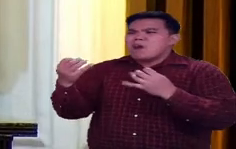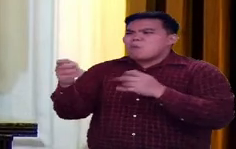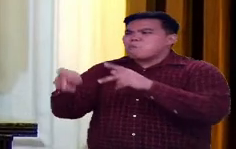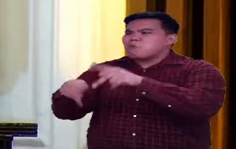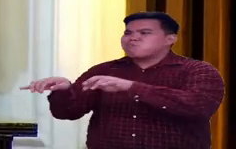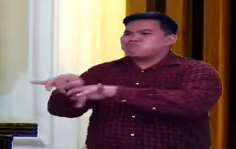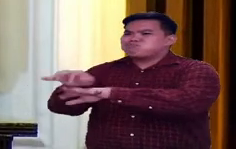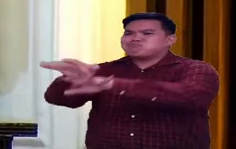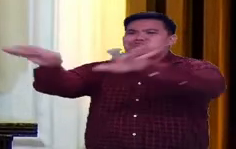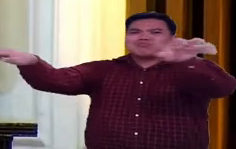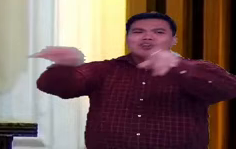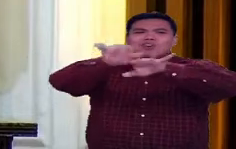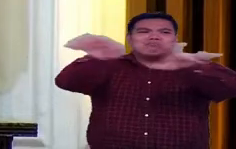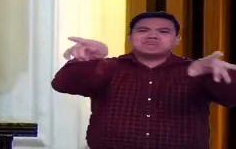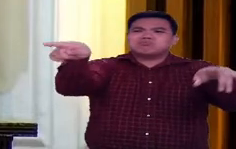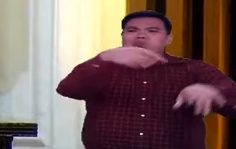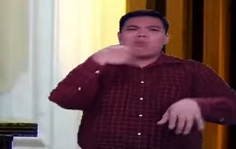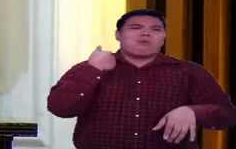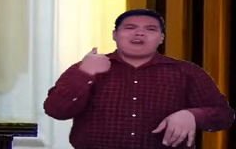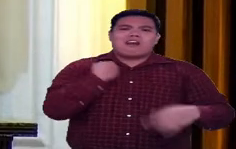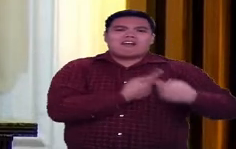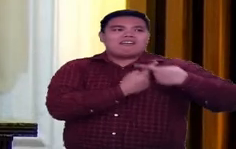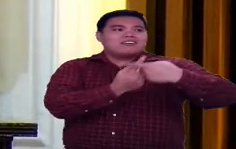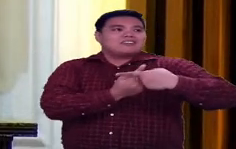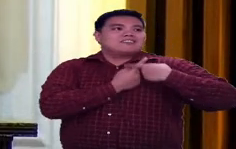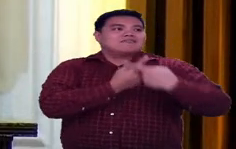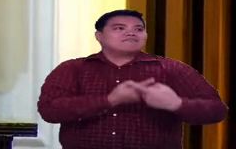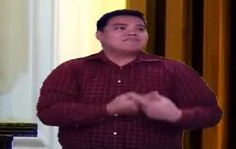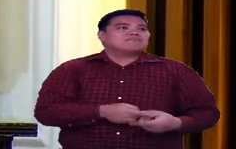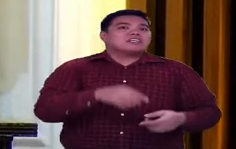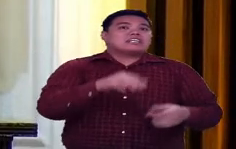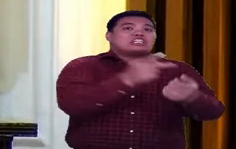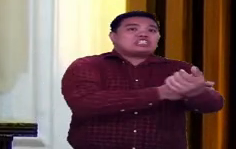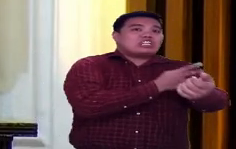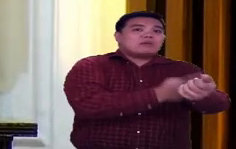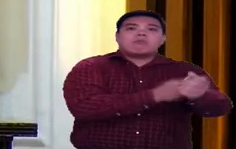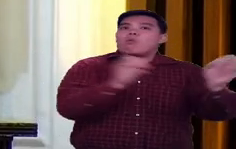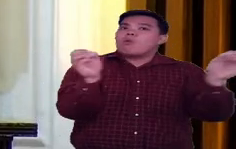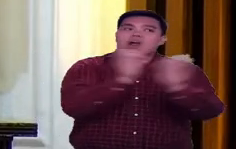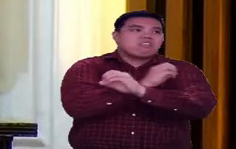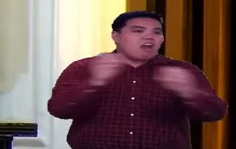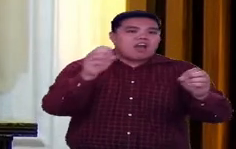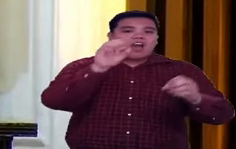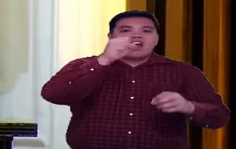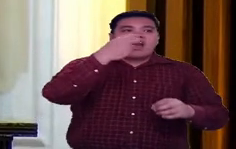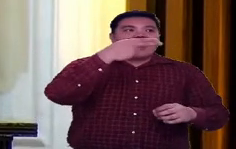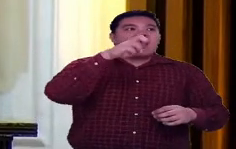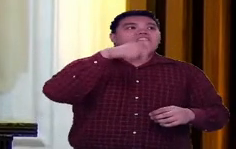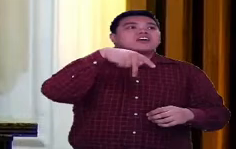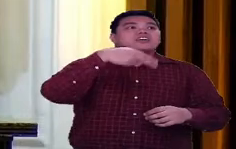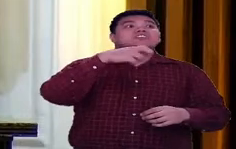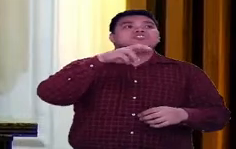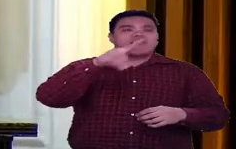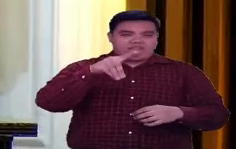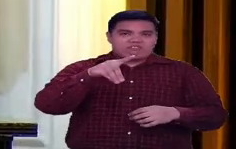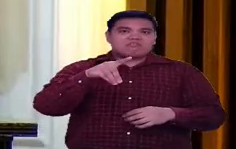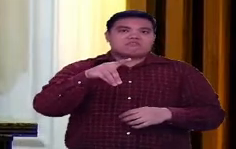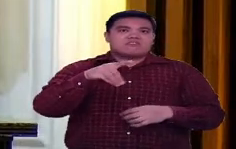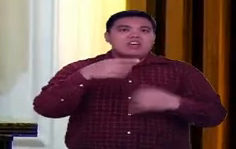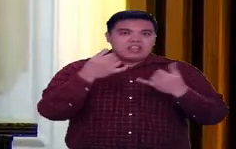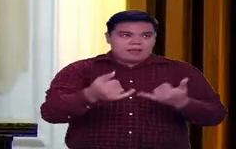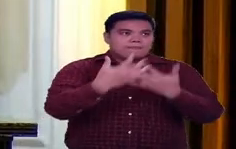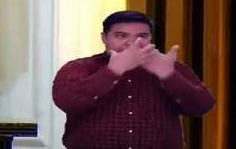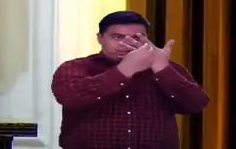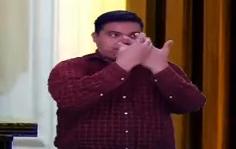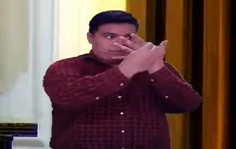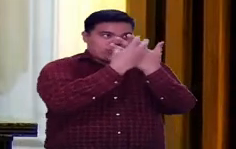abroad as sheep having no shepherd. Now, read these verses, the next two verses, out loud with